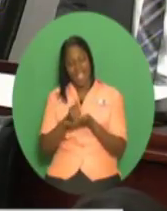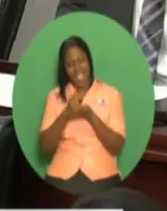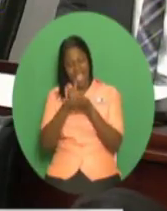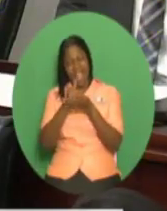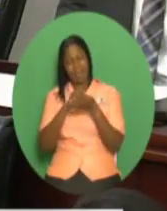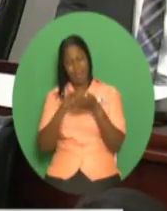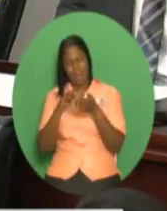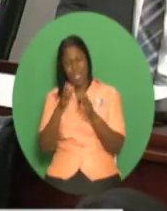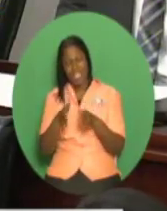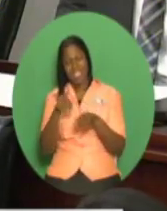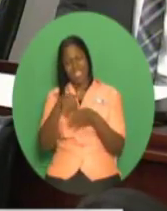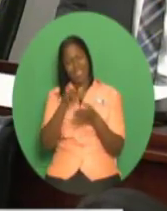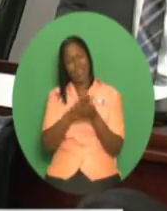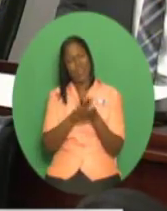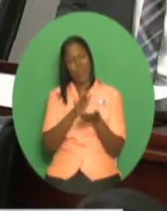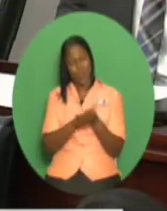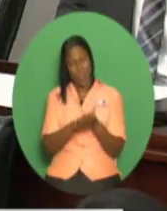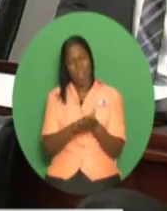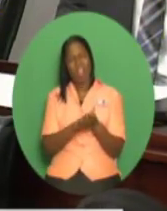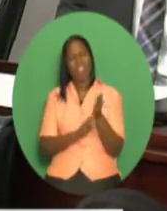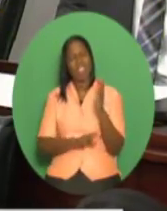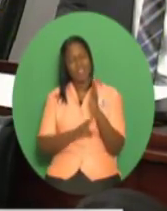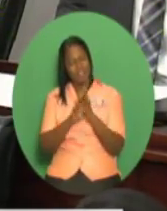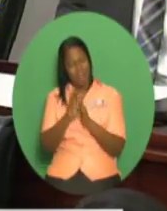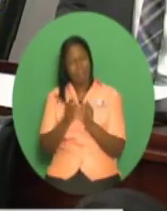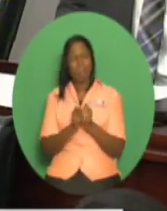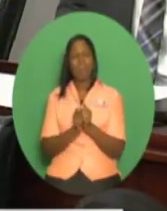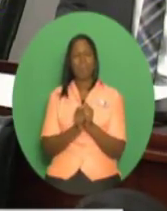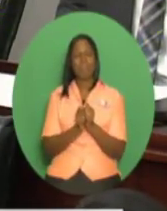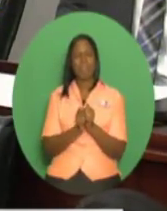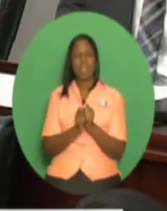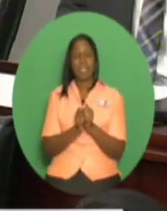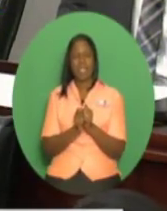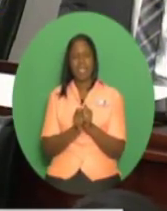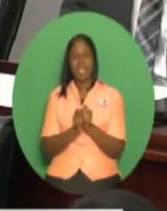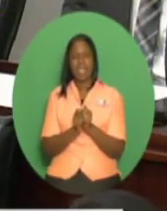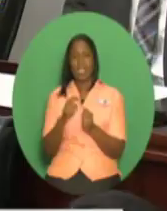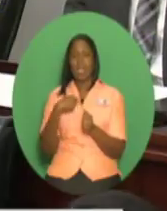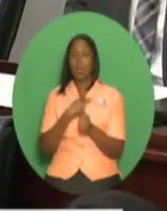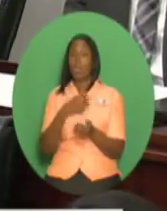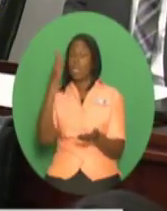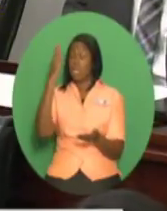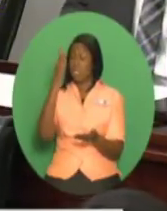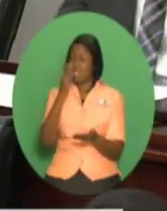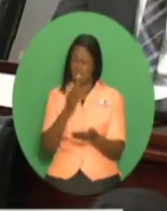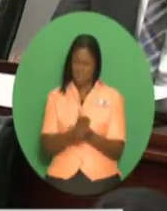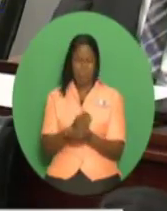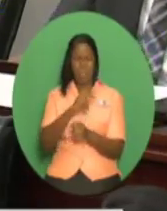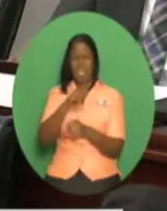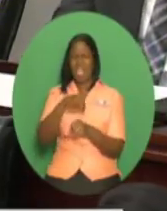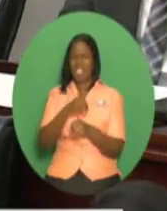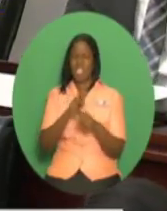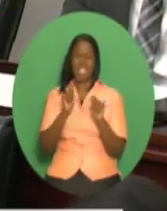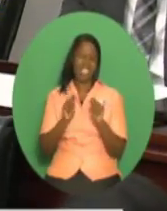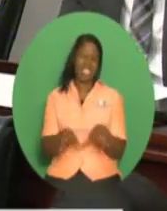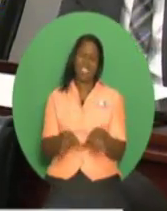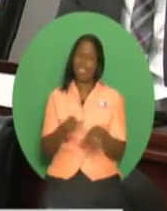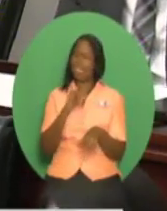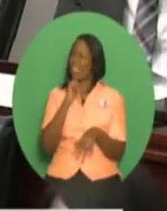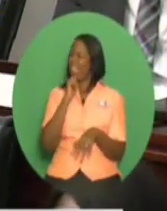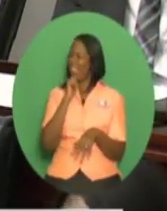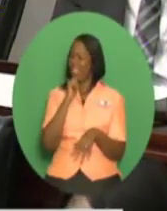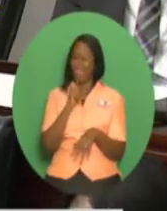We have had to put a stop to national test because we found that that was